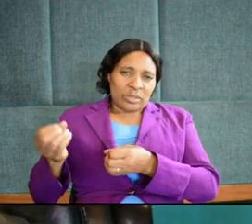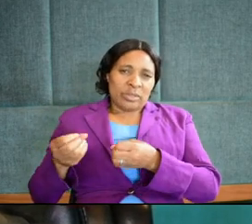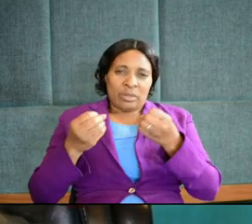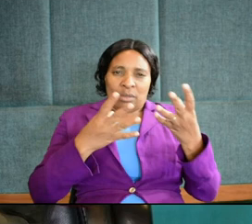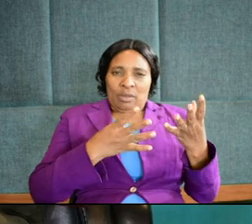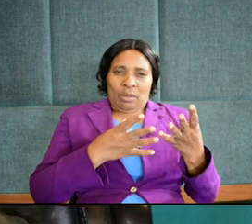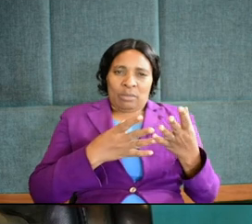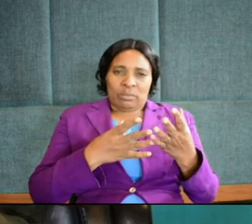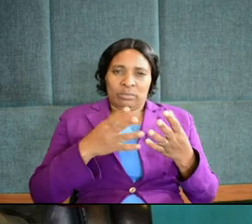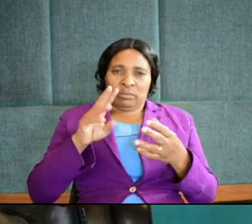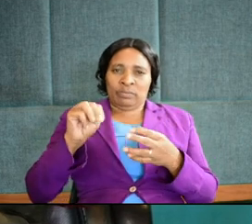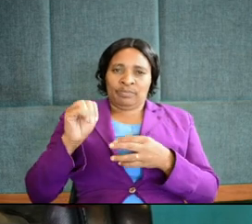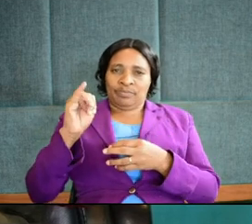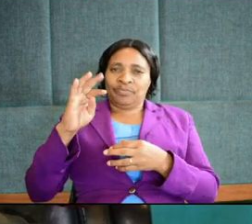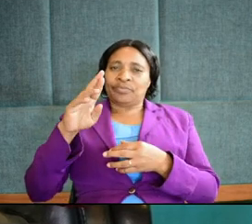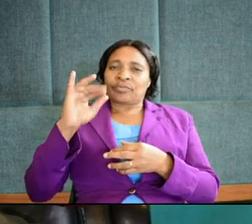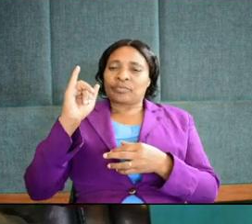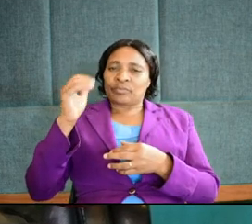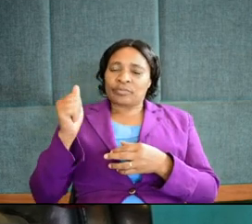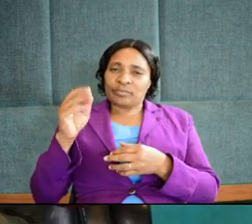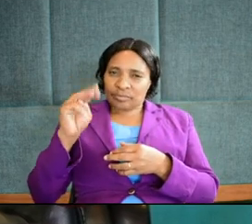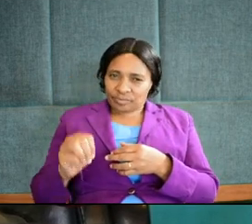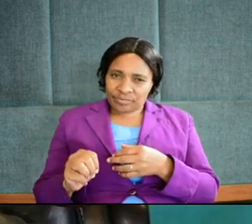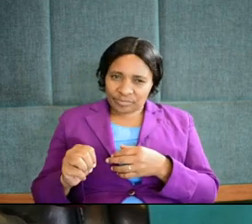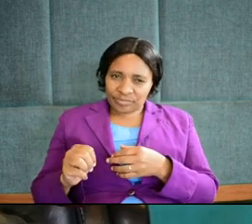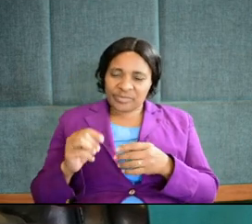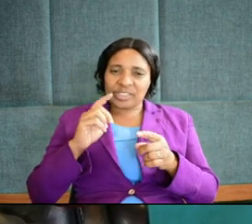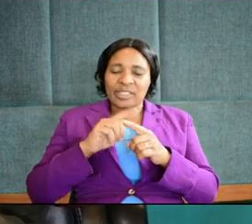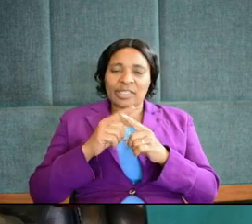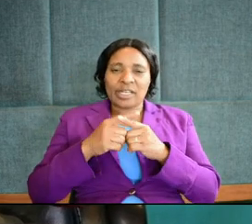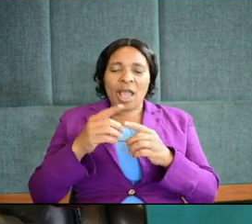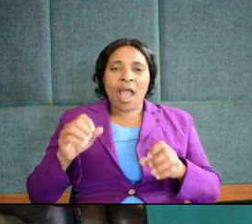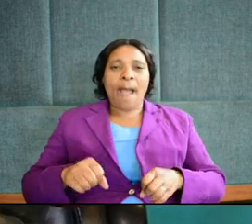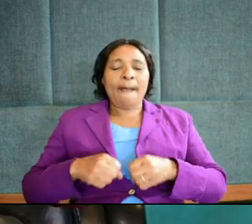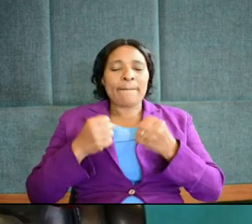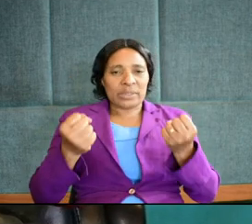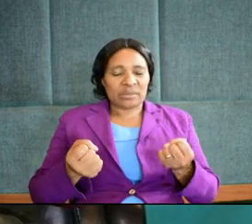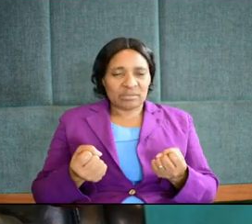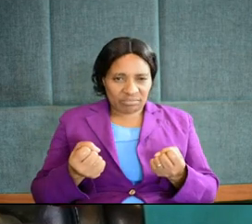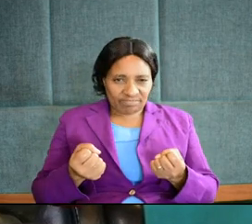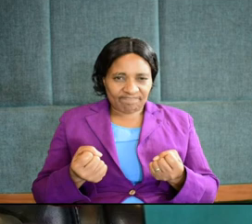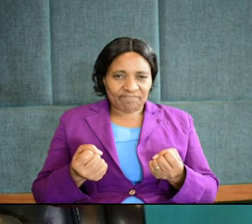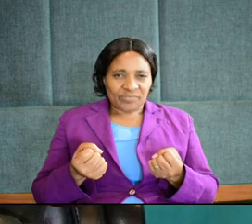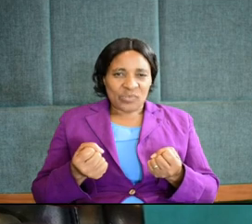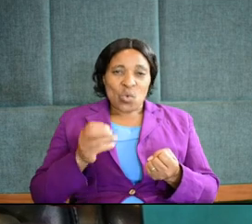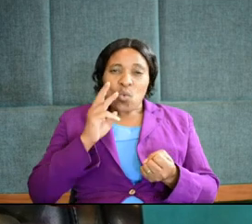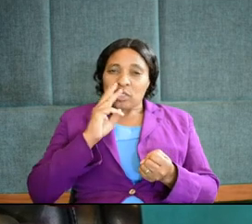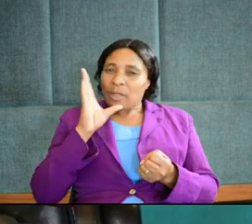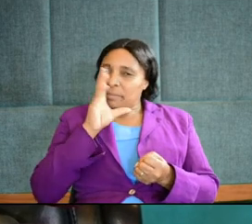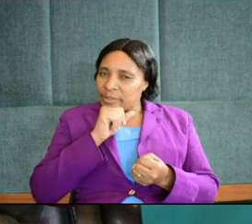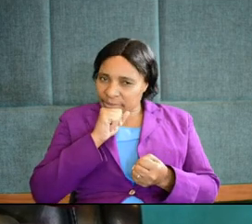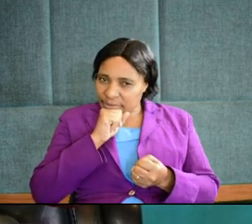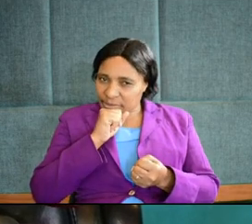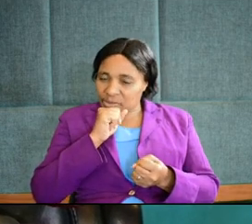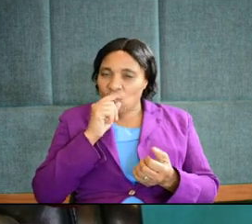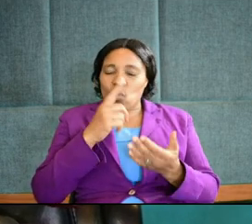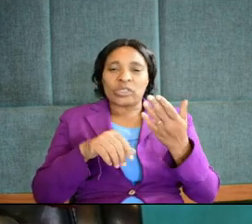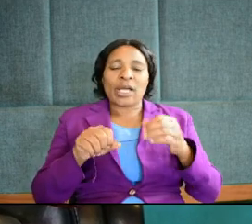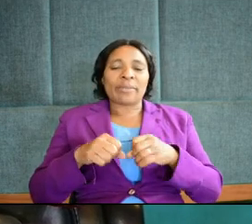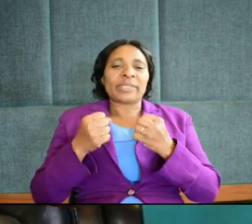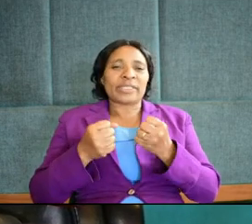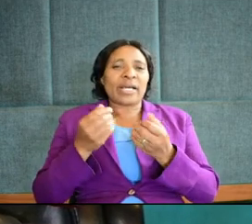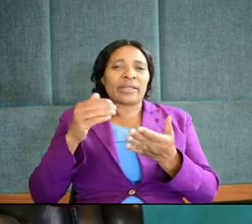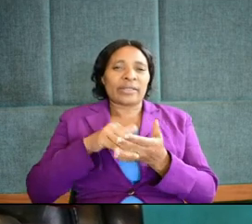Miriam, and then this happened. They lacked water. But to take it further than that,